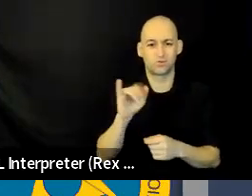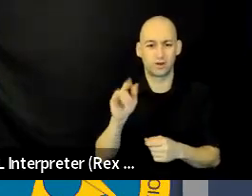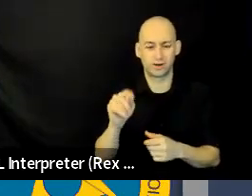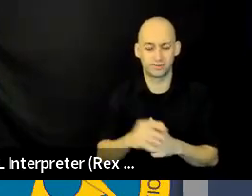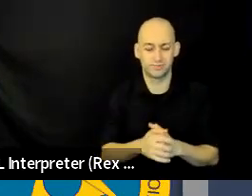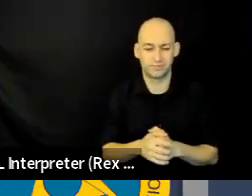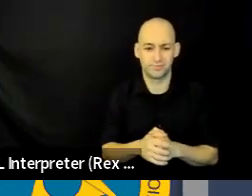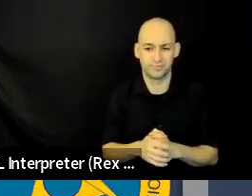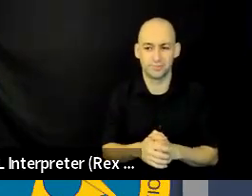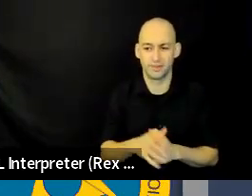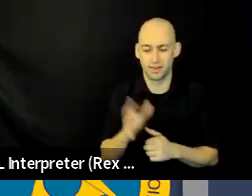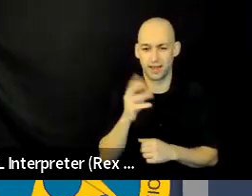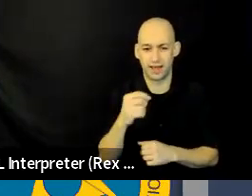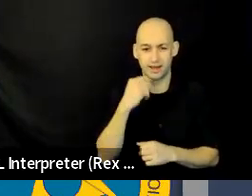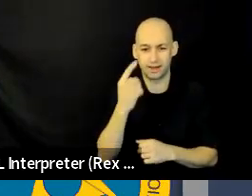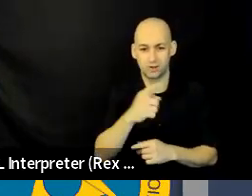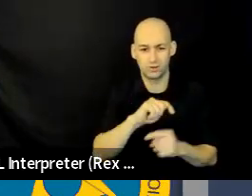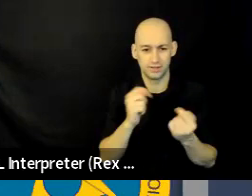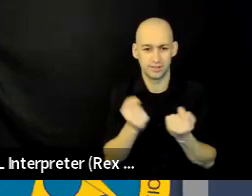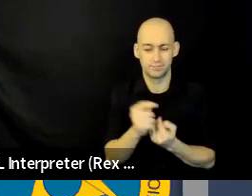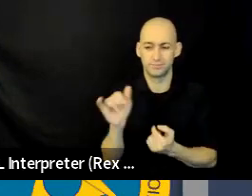Please do pass it along to your team. Thank you.